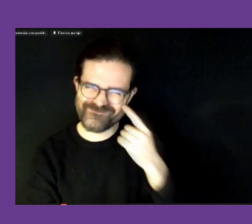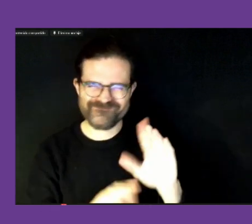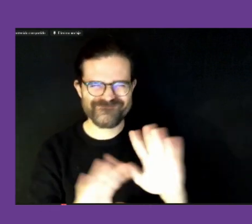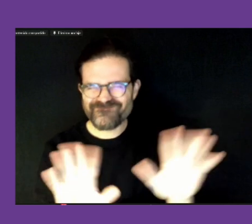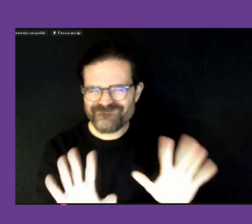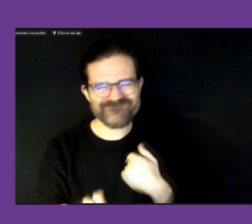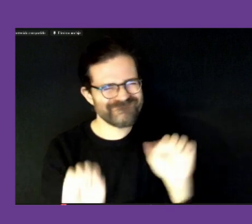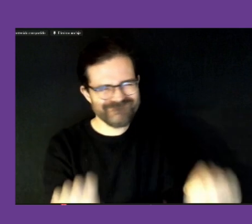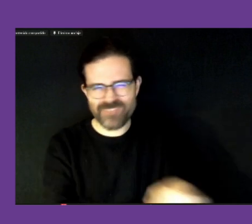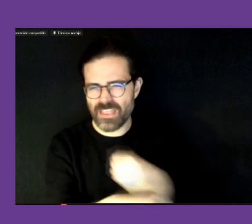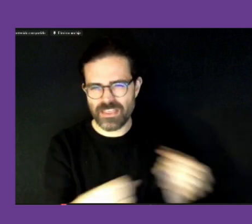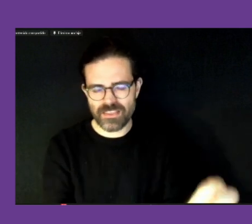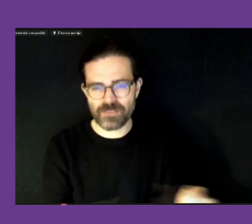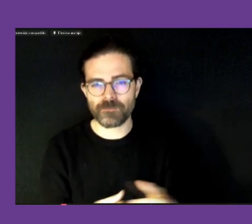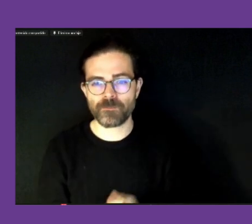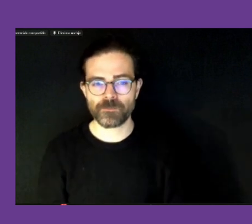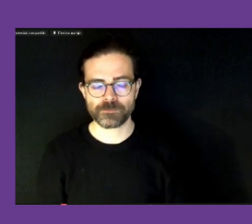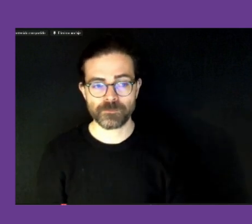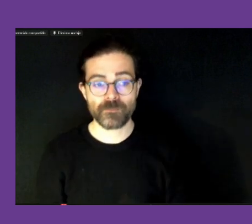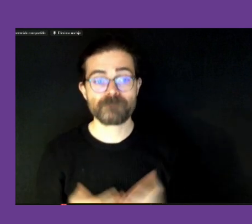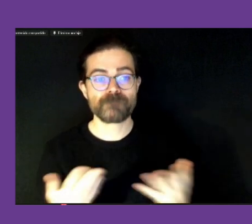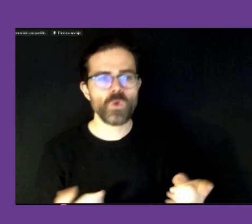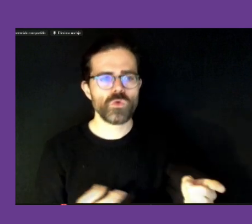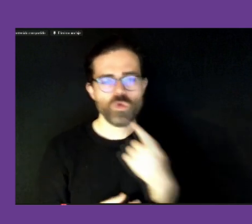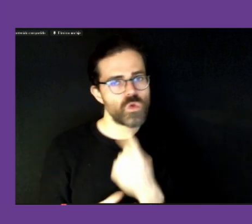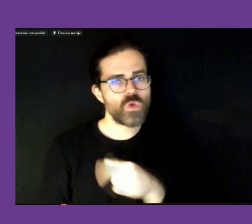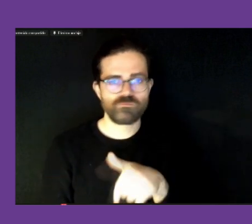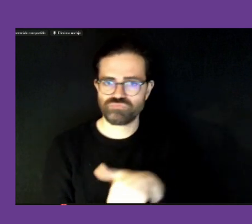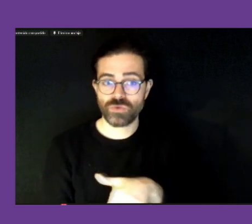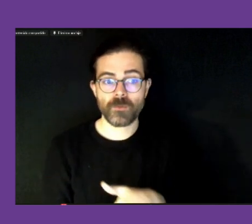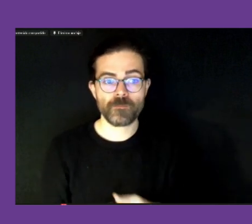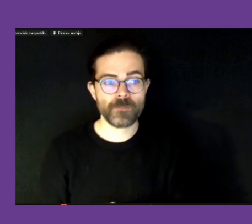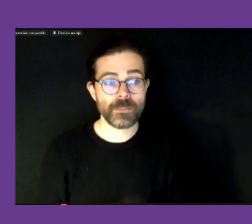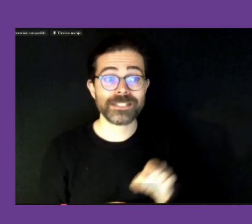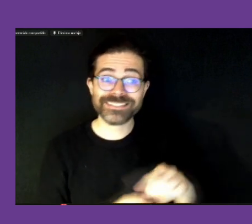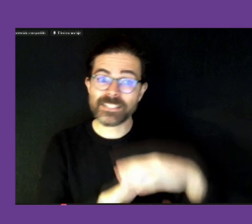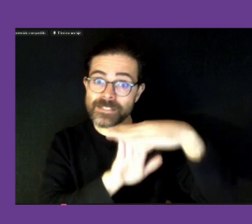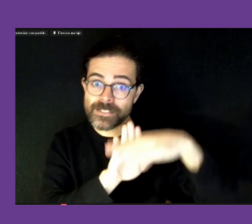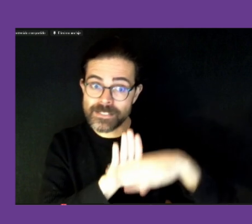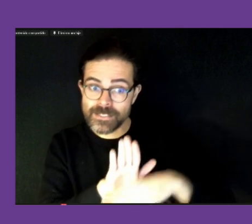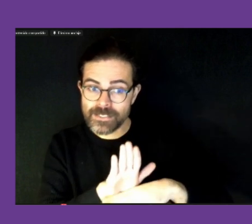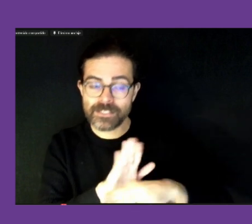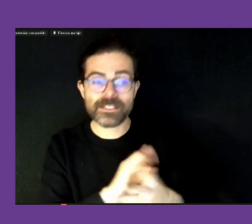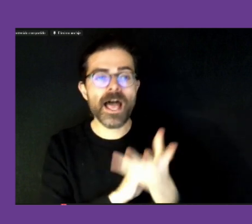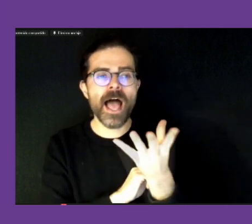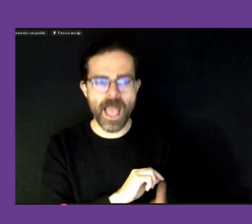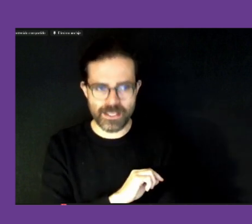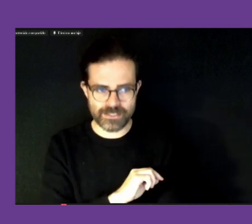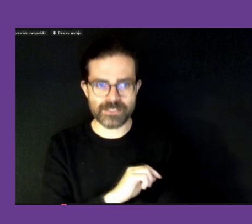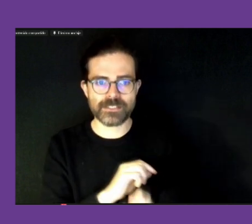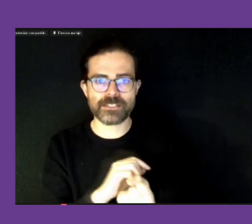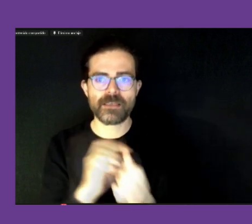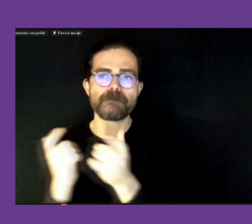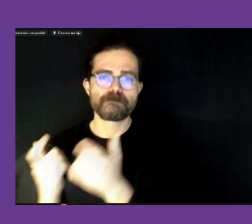extent, you need to justify. Okay, so this standard has several parts. We were structuring the